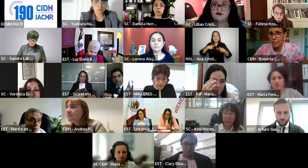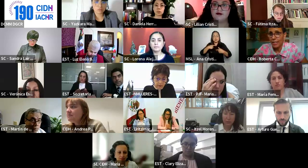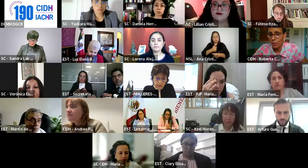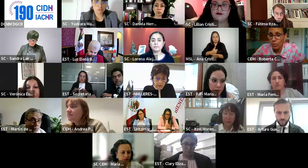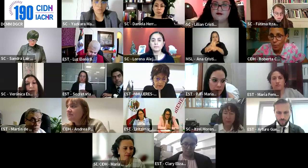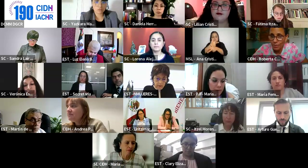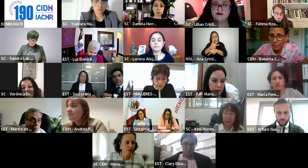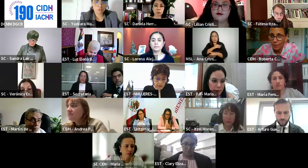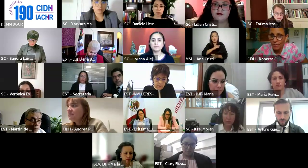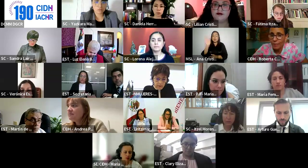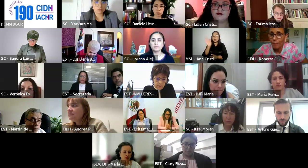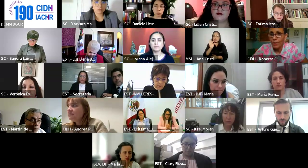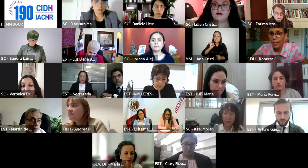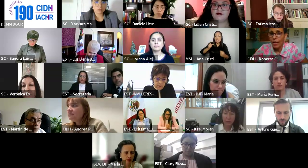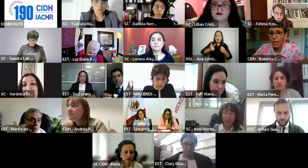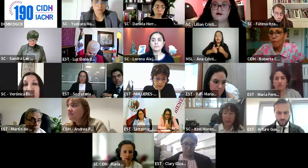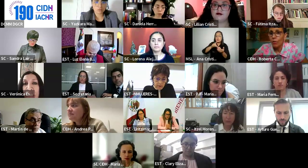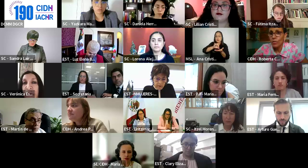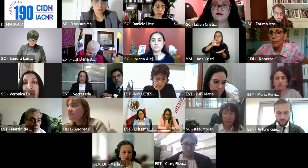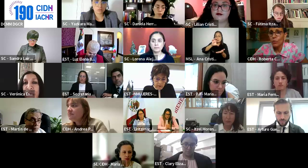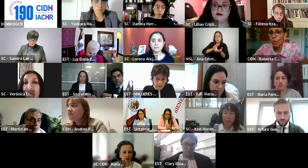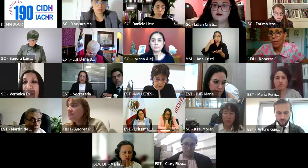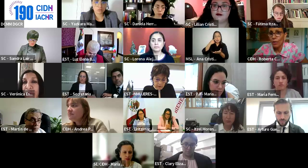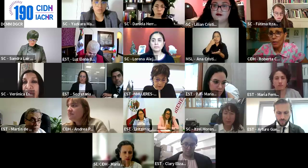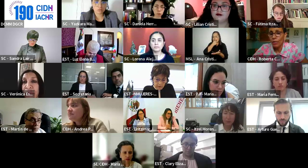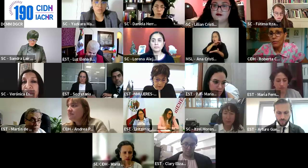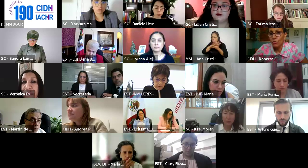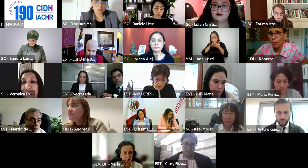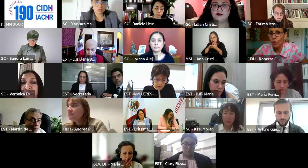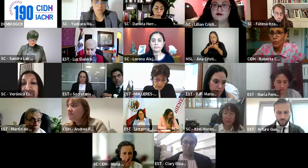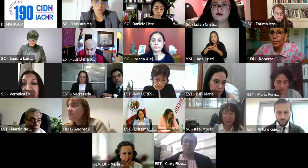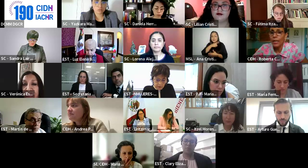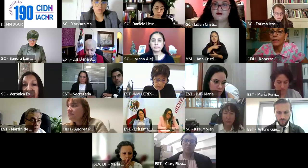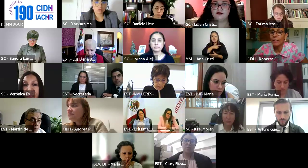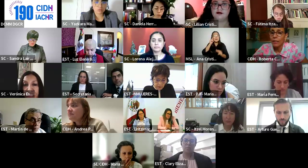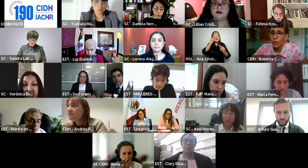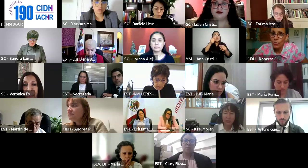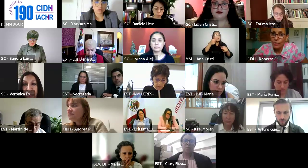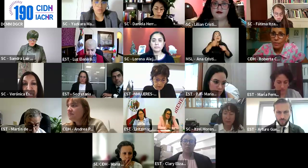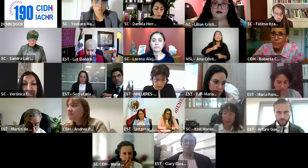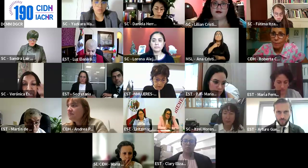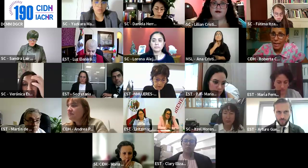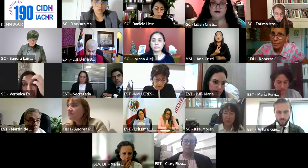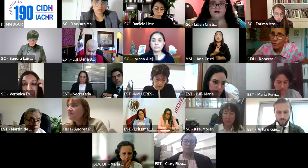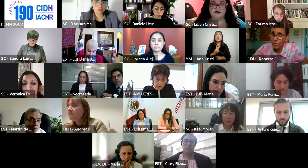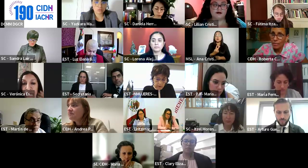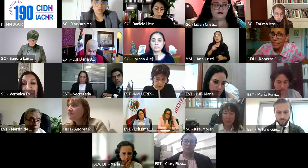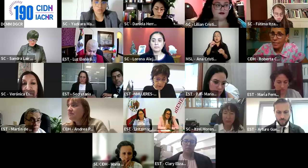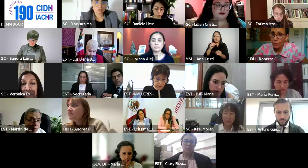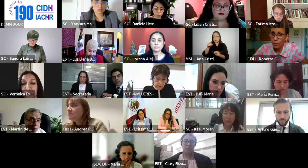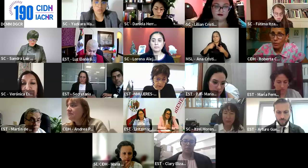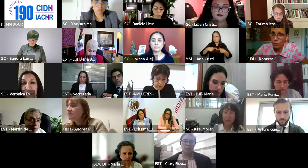and they need to understand who is participating. For those of you who are in Zoom, you can use the